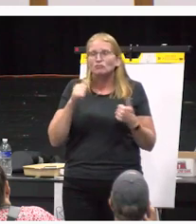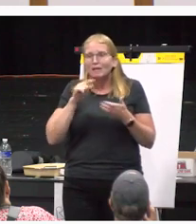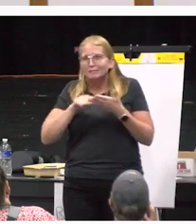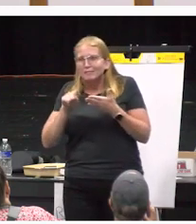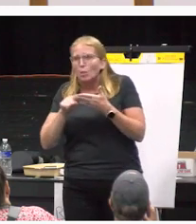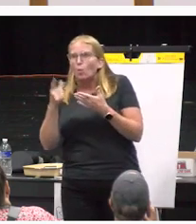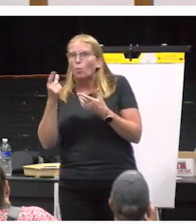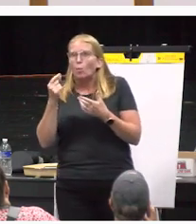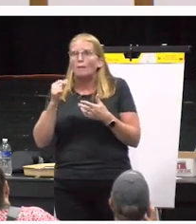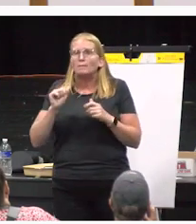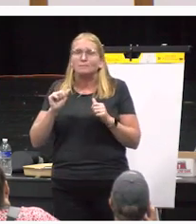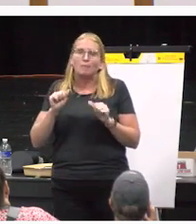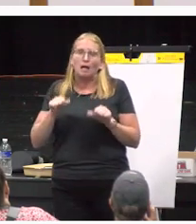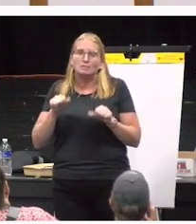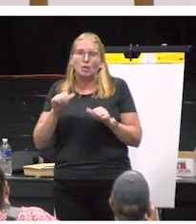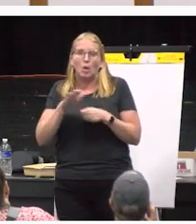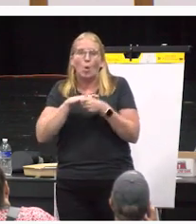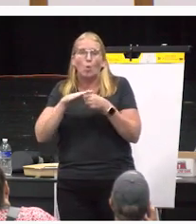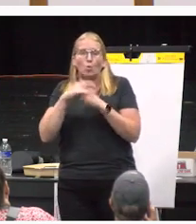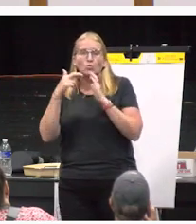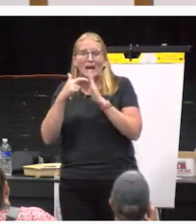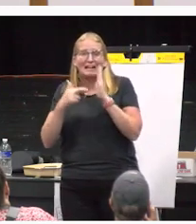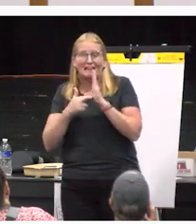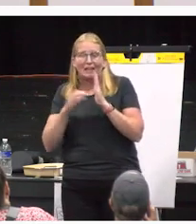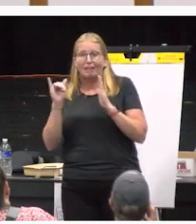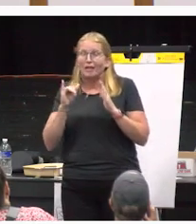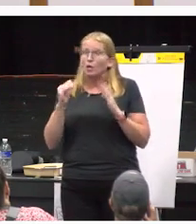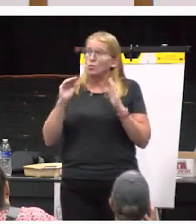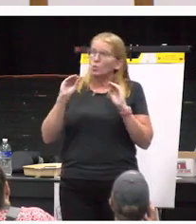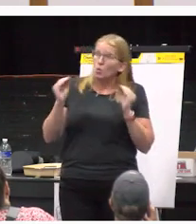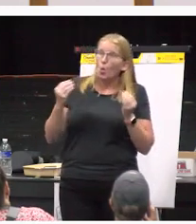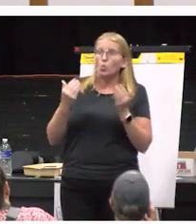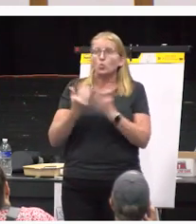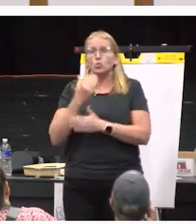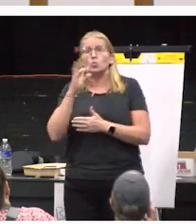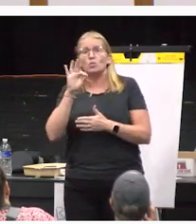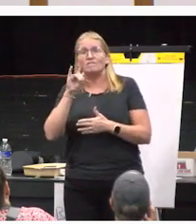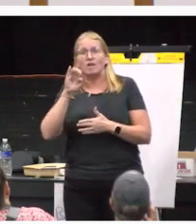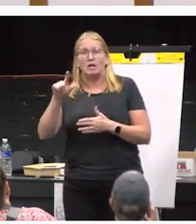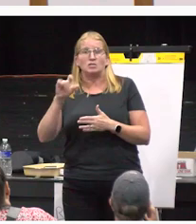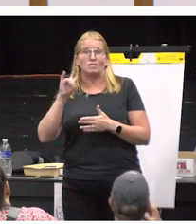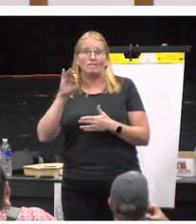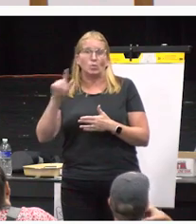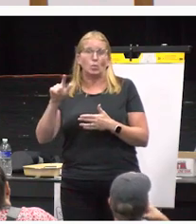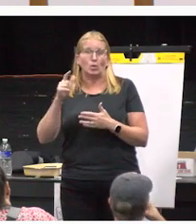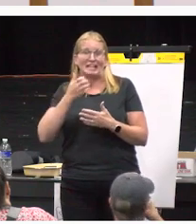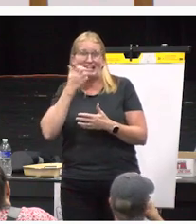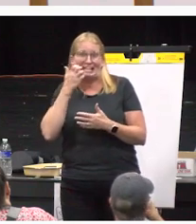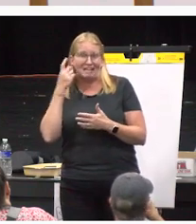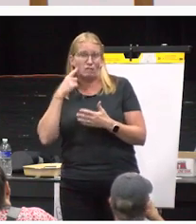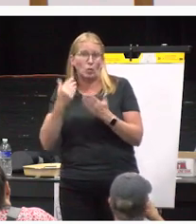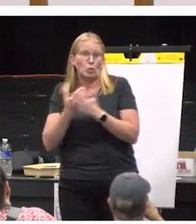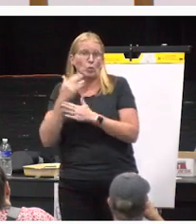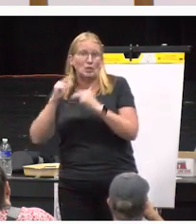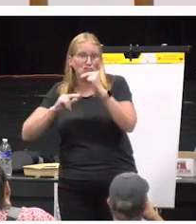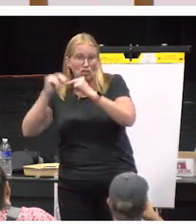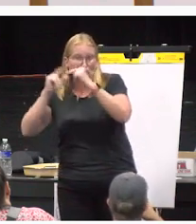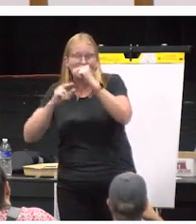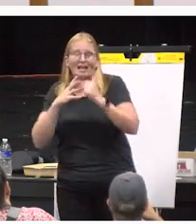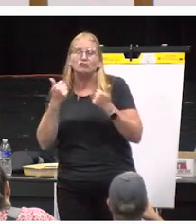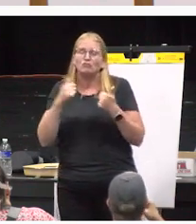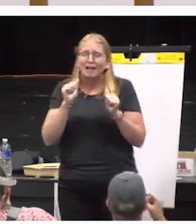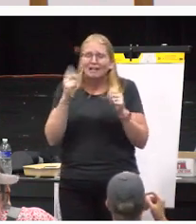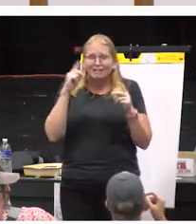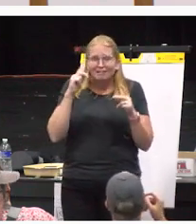local regulations such as no new fossil fuel heating in new construction, and exploring ways to expand